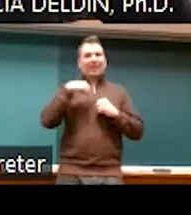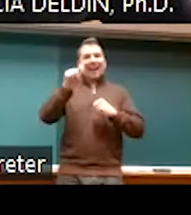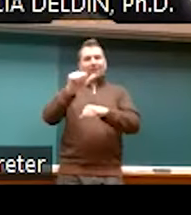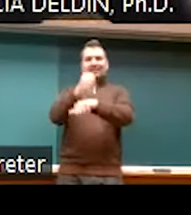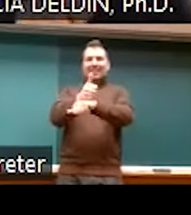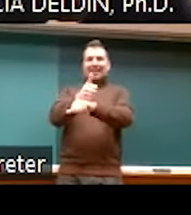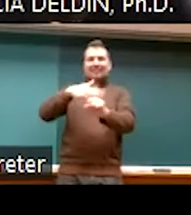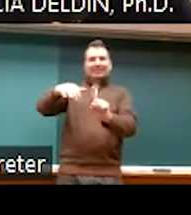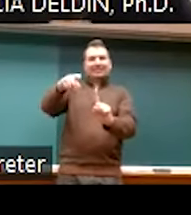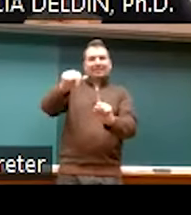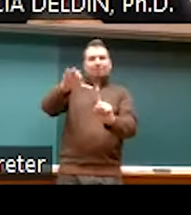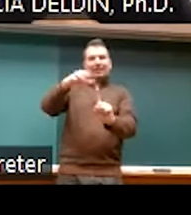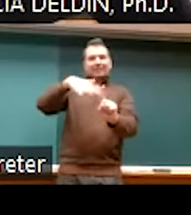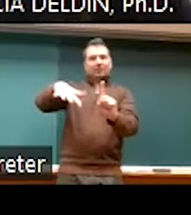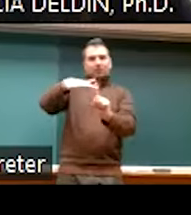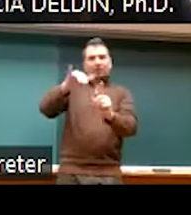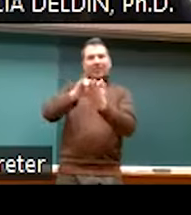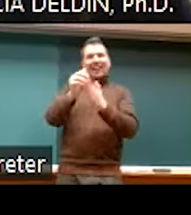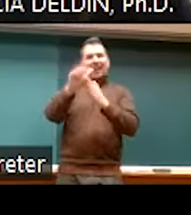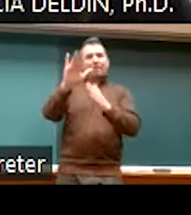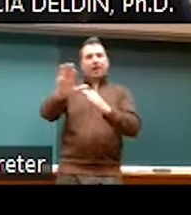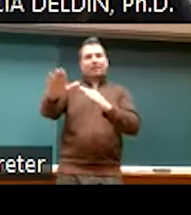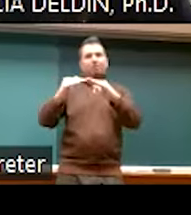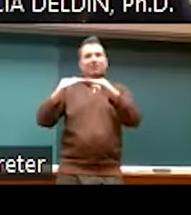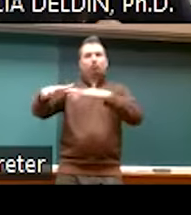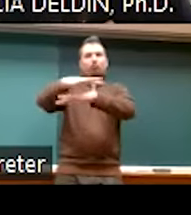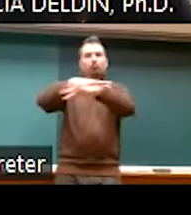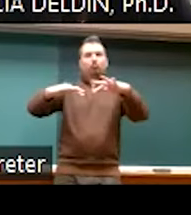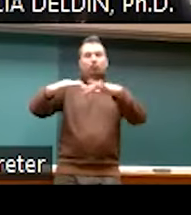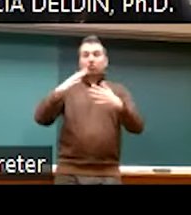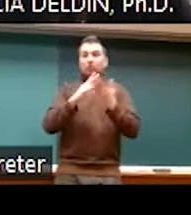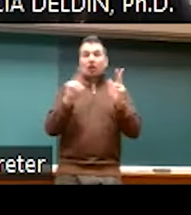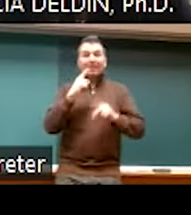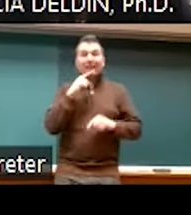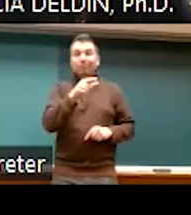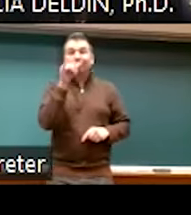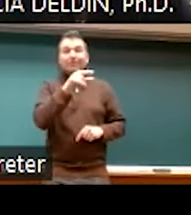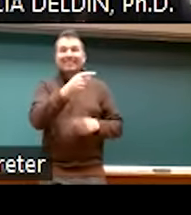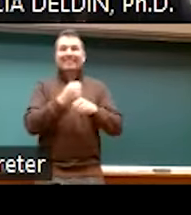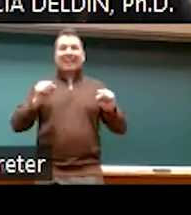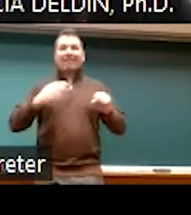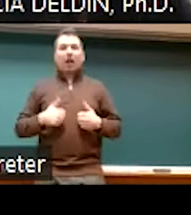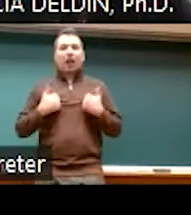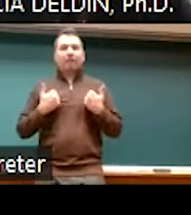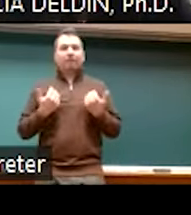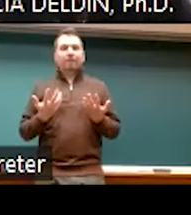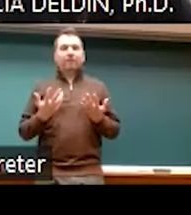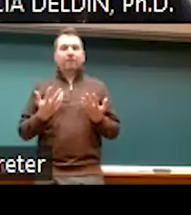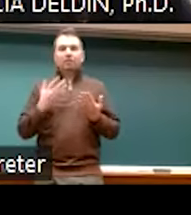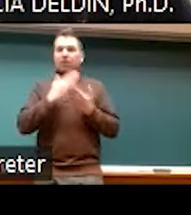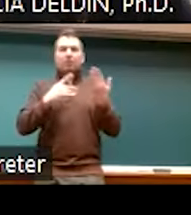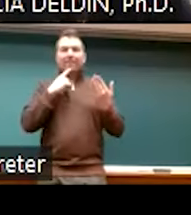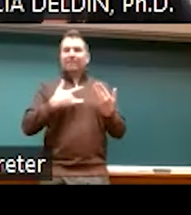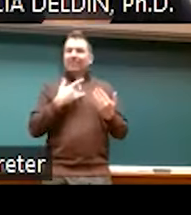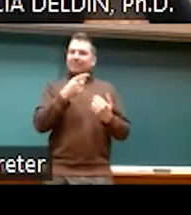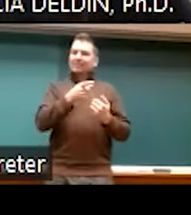said, you saved my life. I would never have come if it had not been at the YMCA where I already feel safe. We don't offer it in psychiatry or